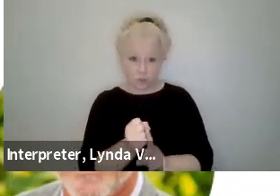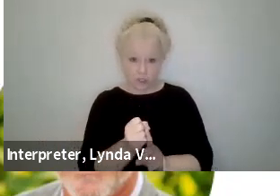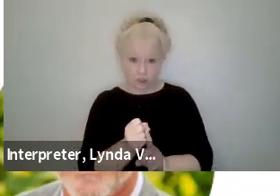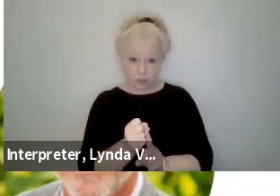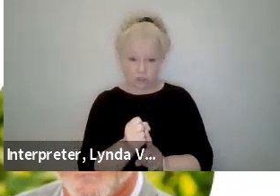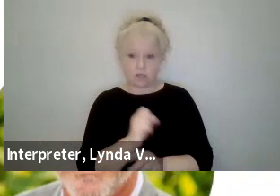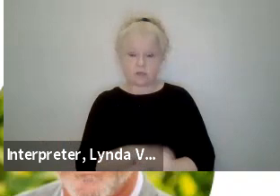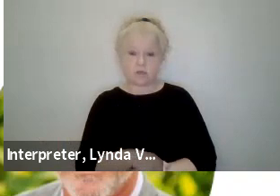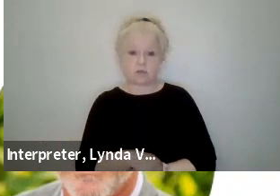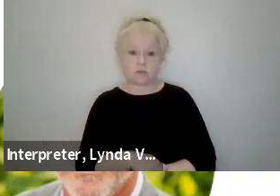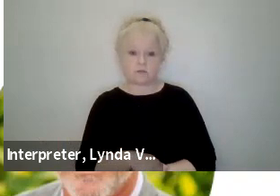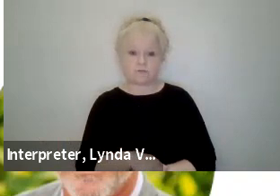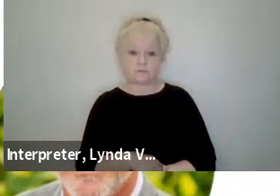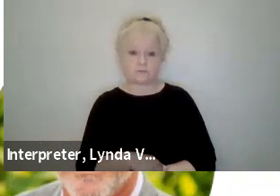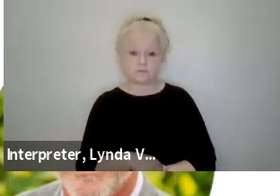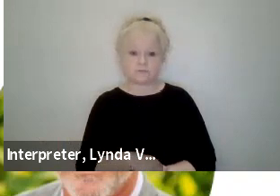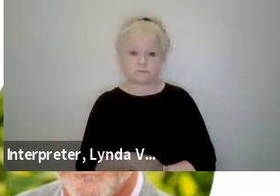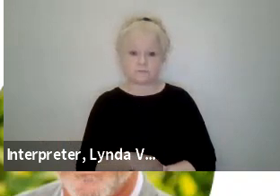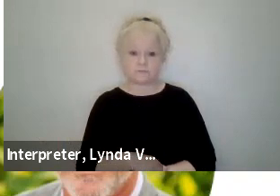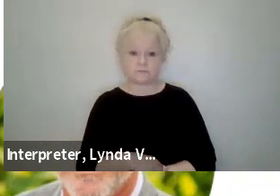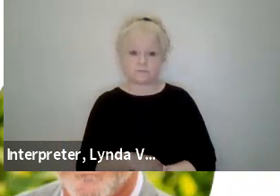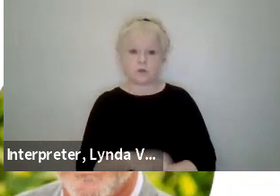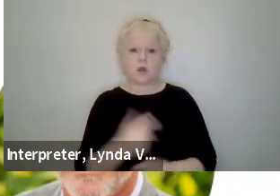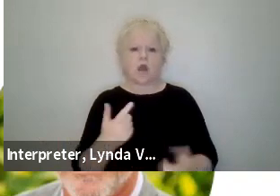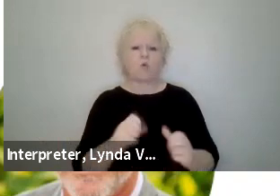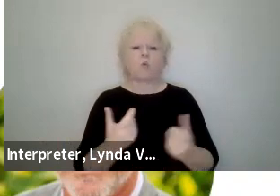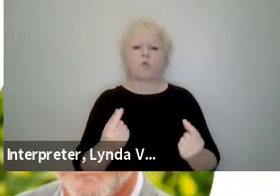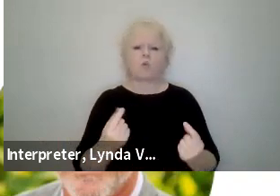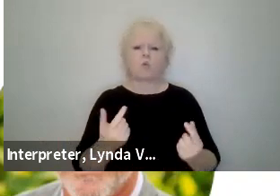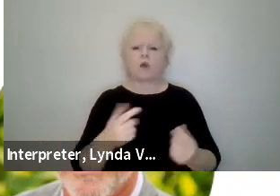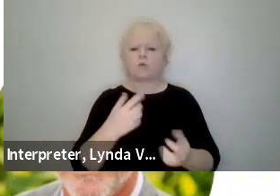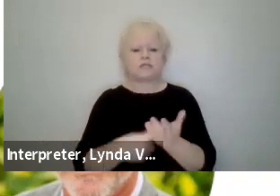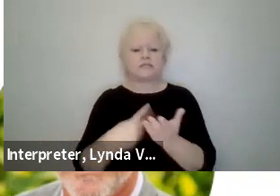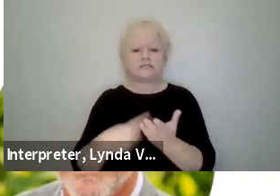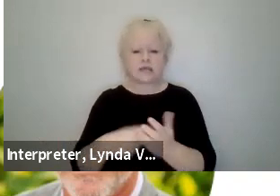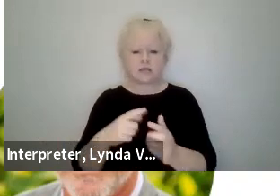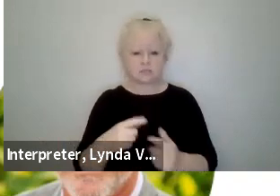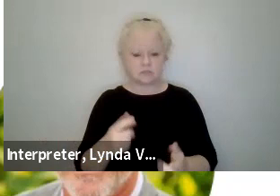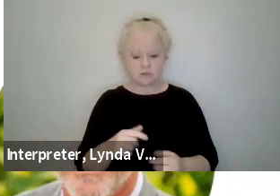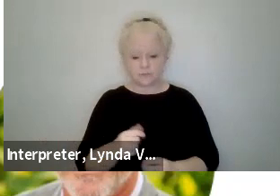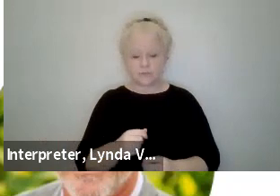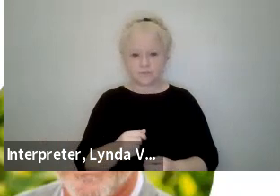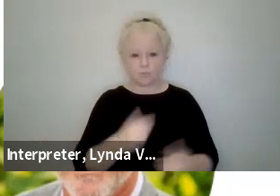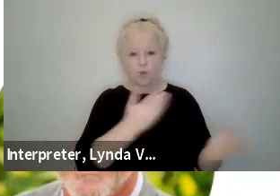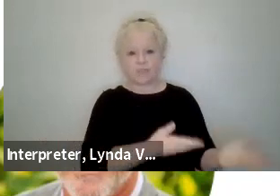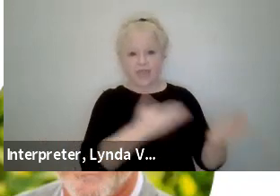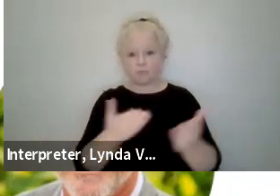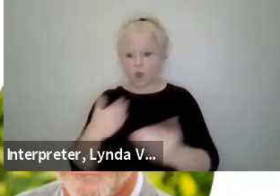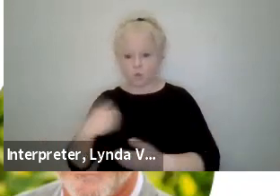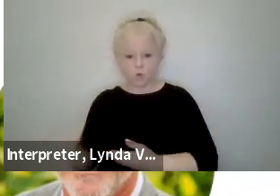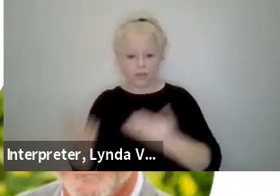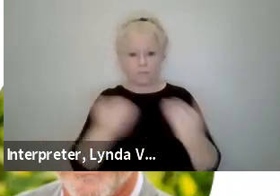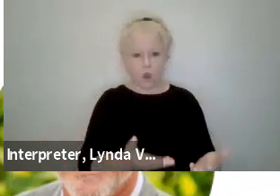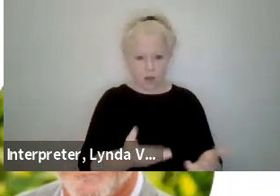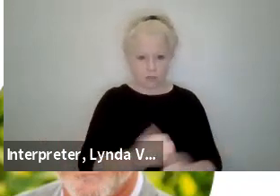bit about what was brought to the table and how it was utilized. Because it's not just what do we have,